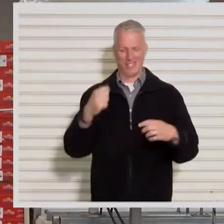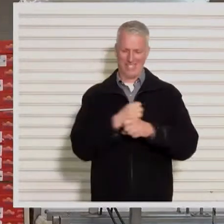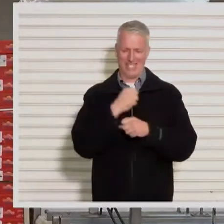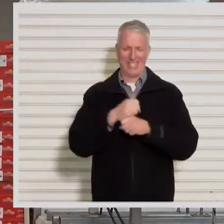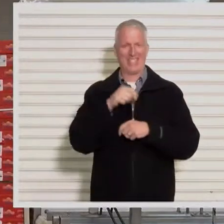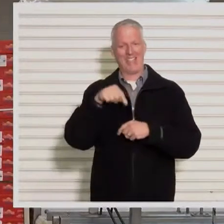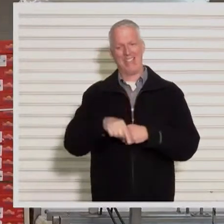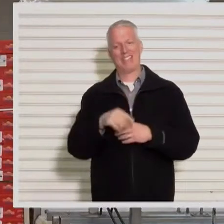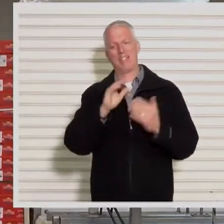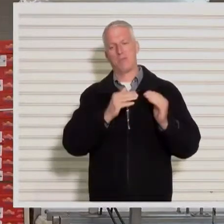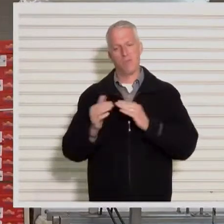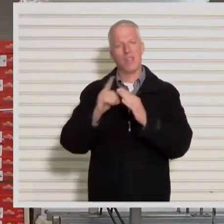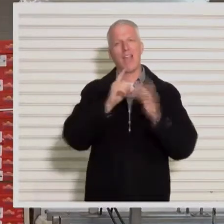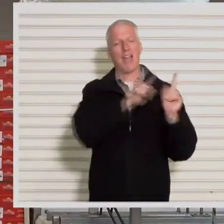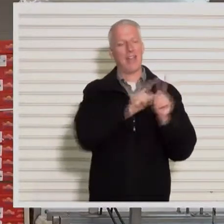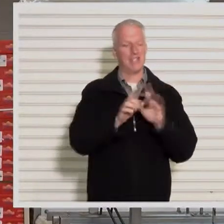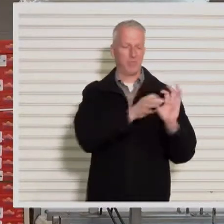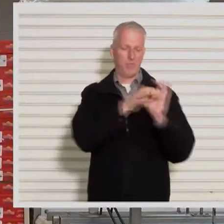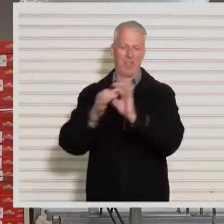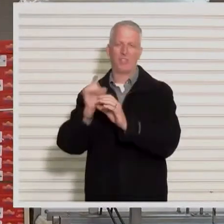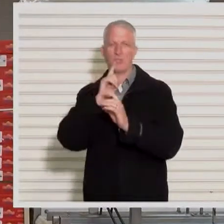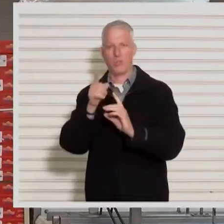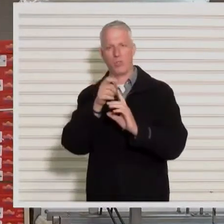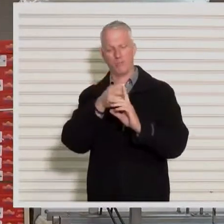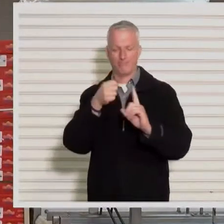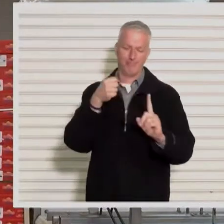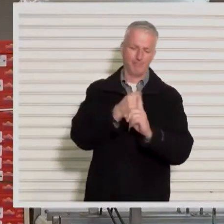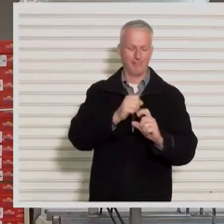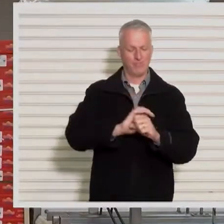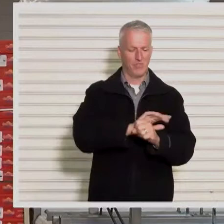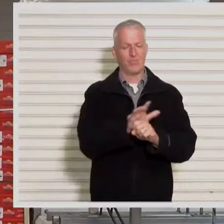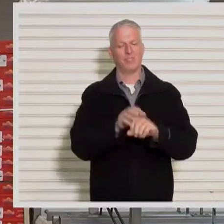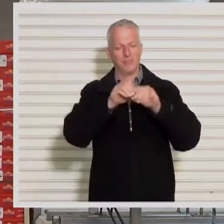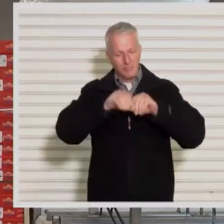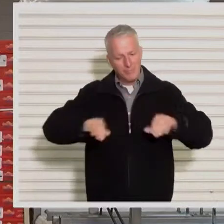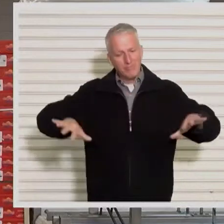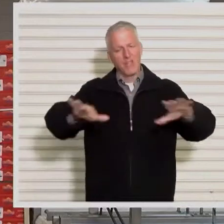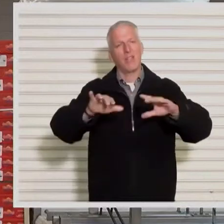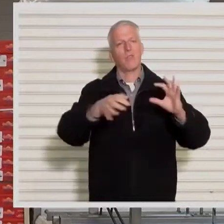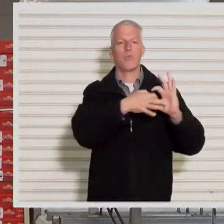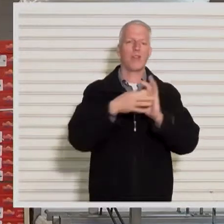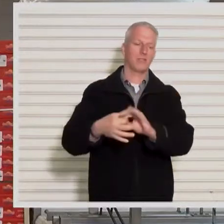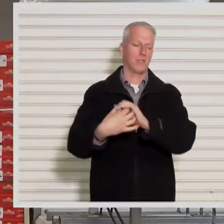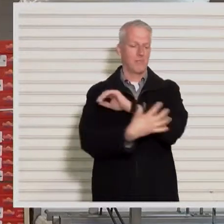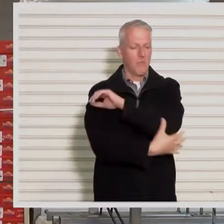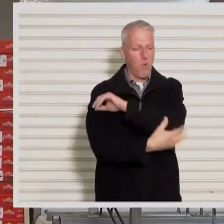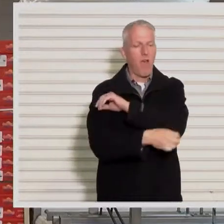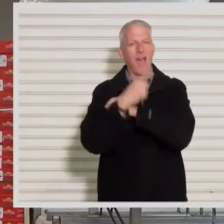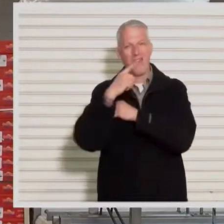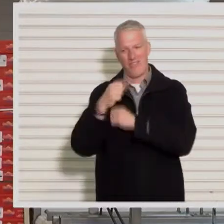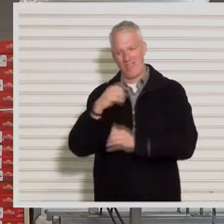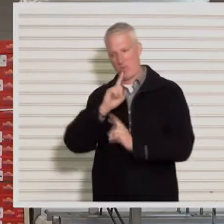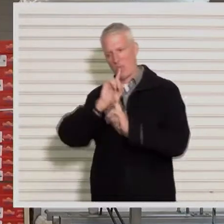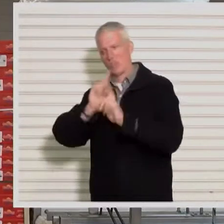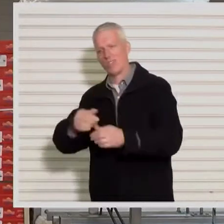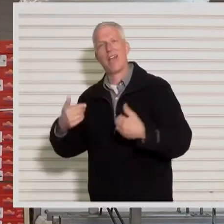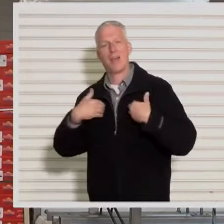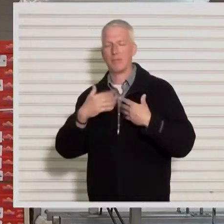communities as it relates to infections and mortality and poverty, and the outcomes have been